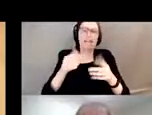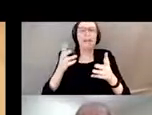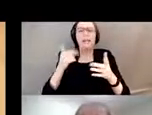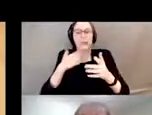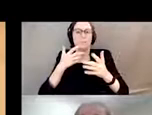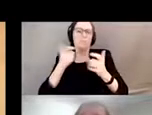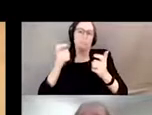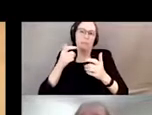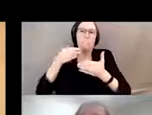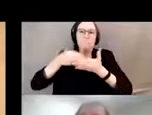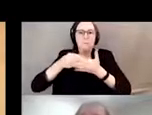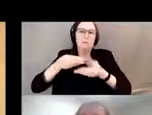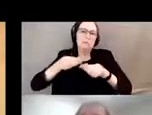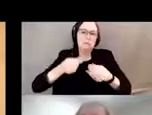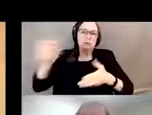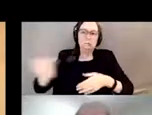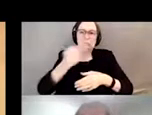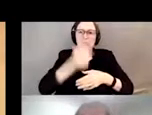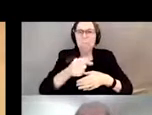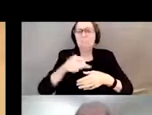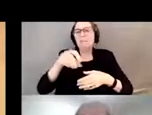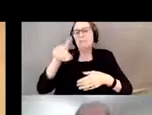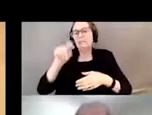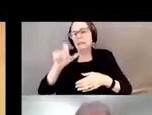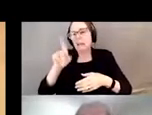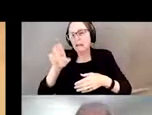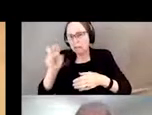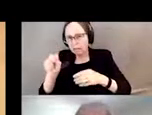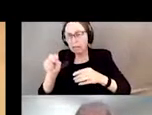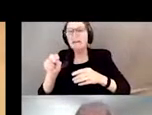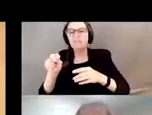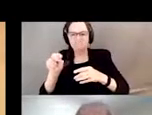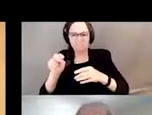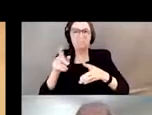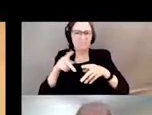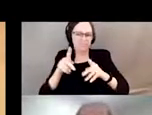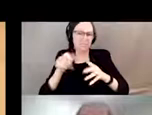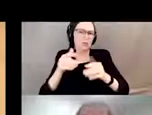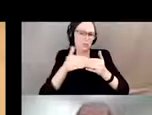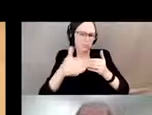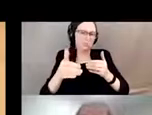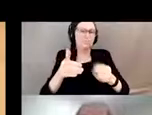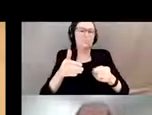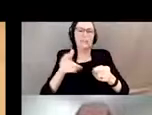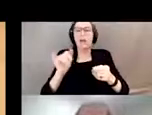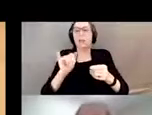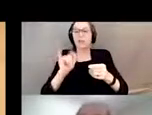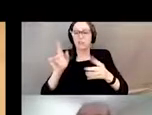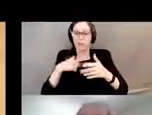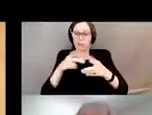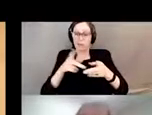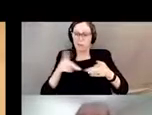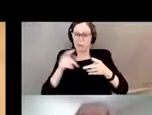brokers that put them into power. And then they also serve as a place of safety when the United States and